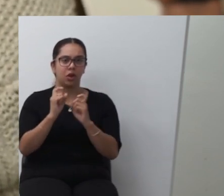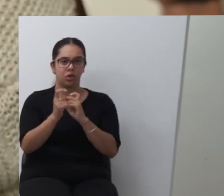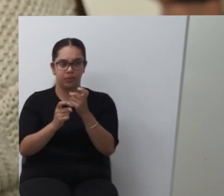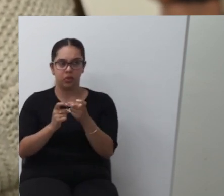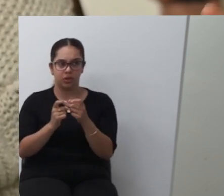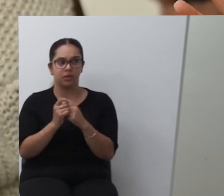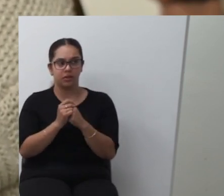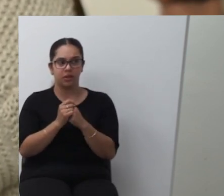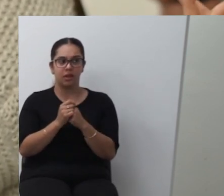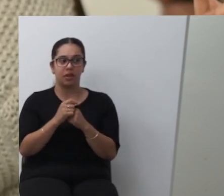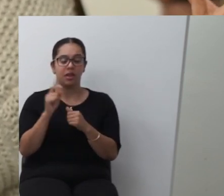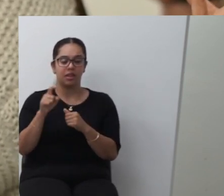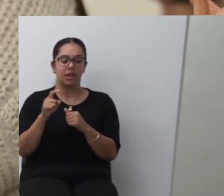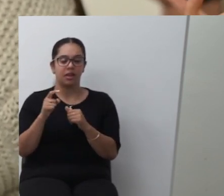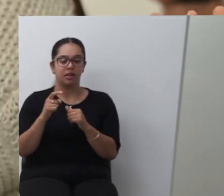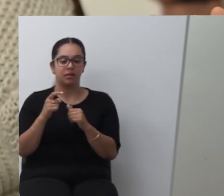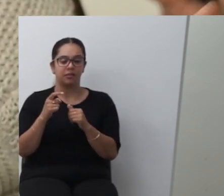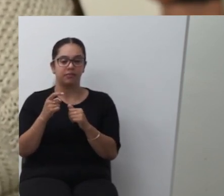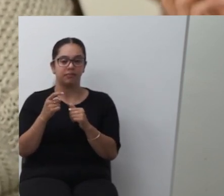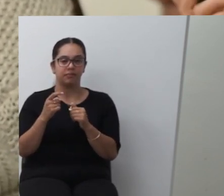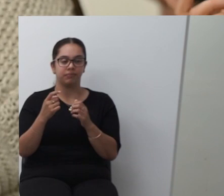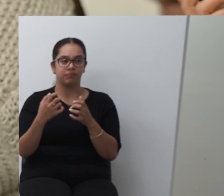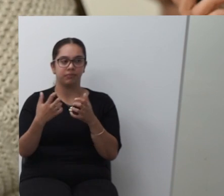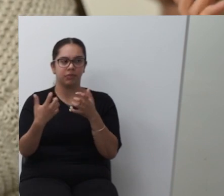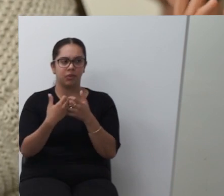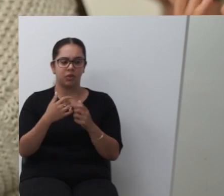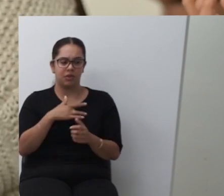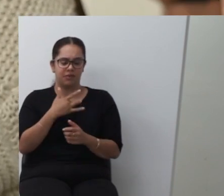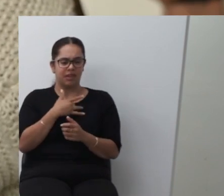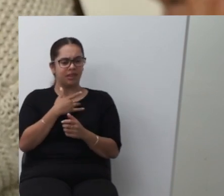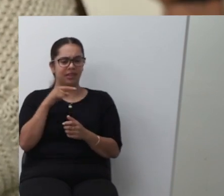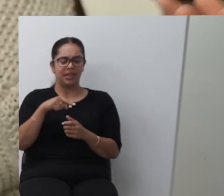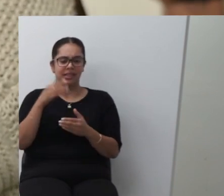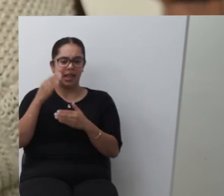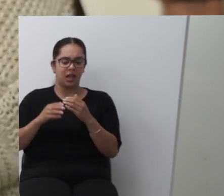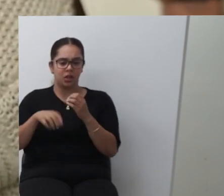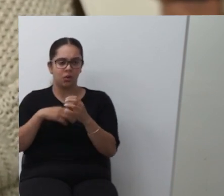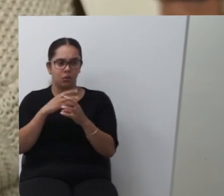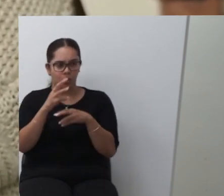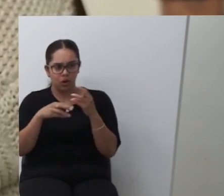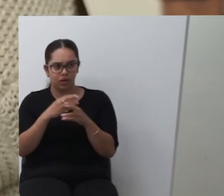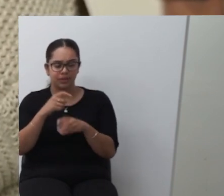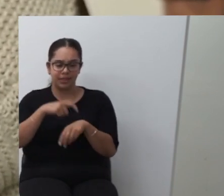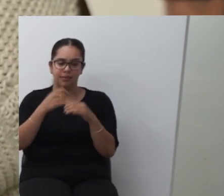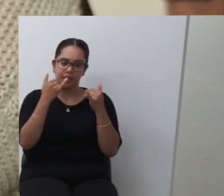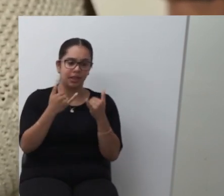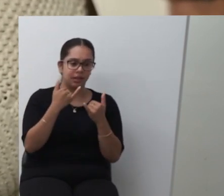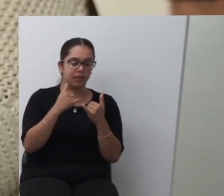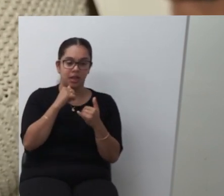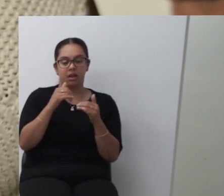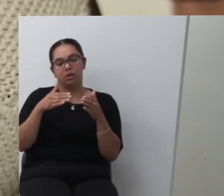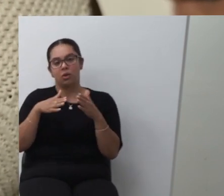and that kind of combining the feeling of like this is the end of the world, and so the time is now, but like not in a way